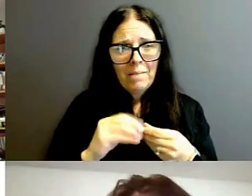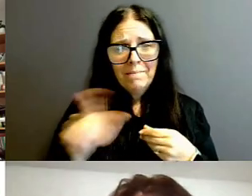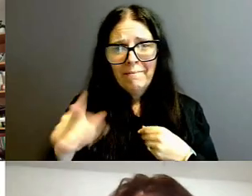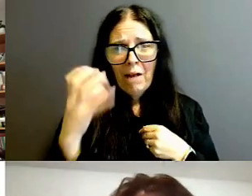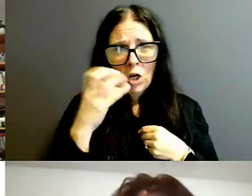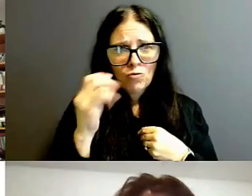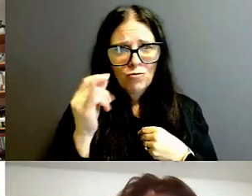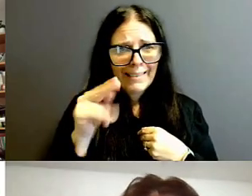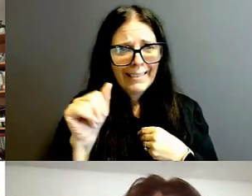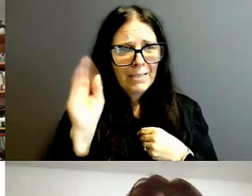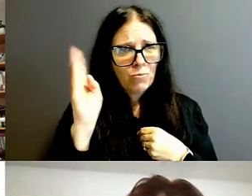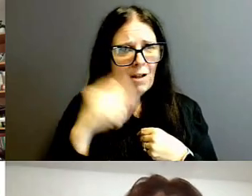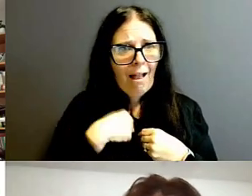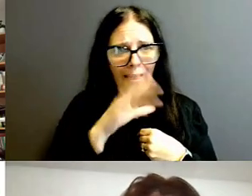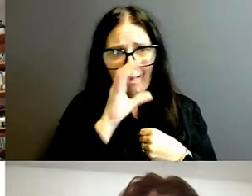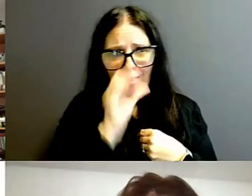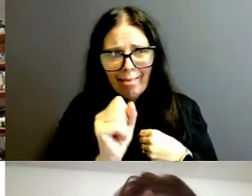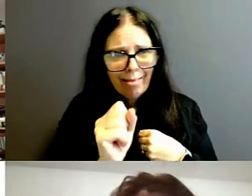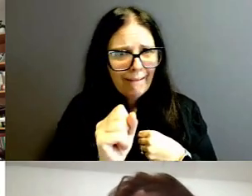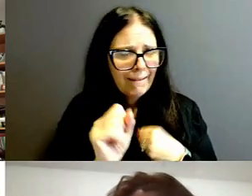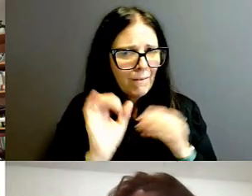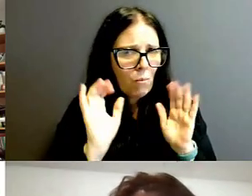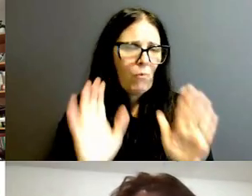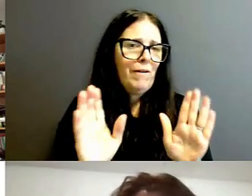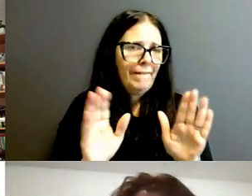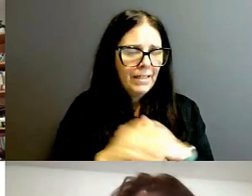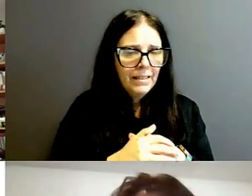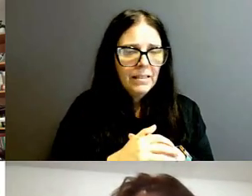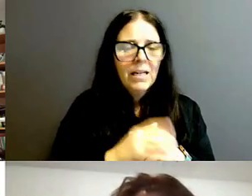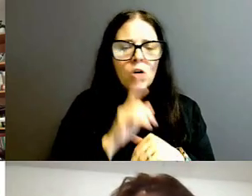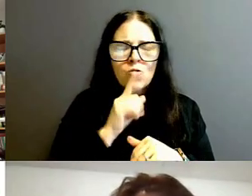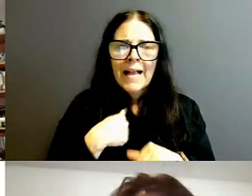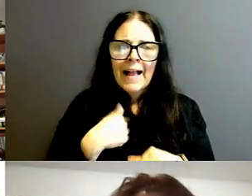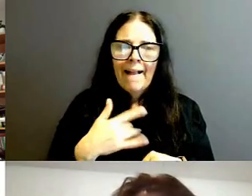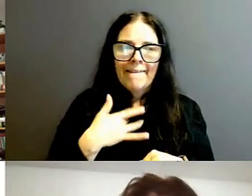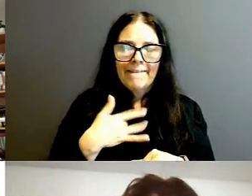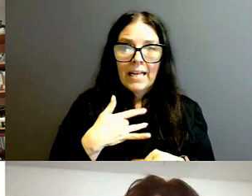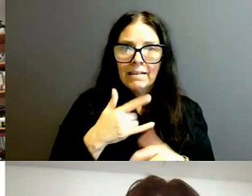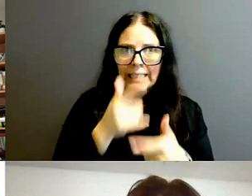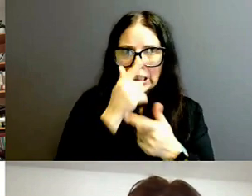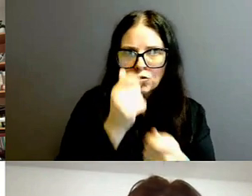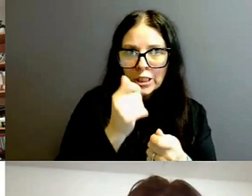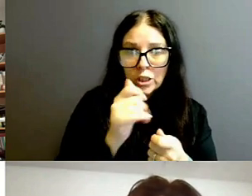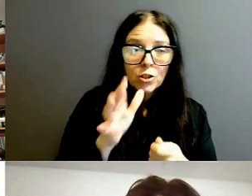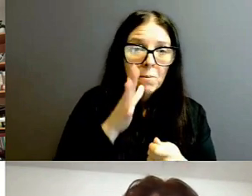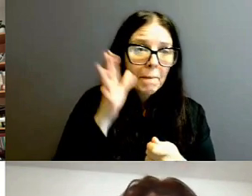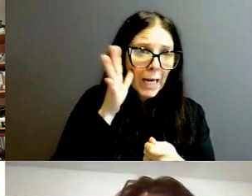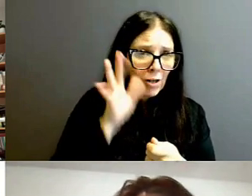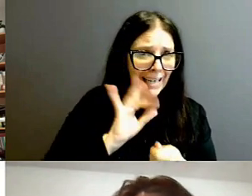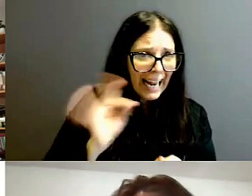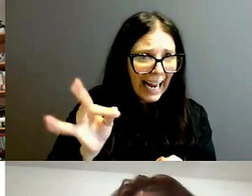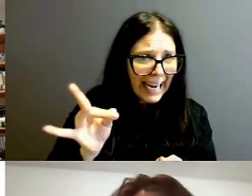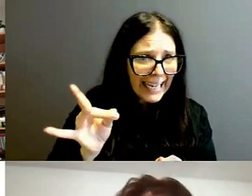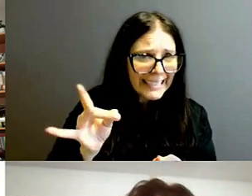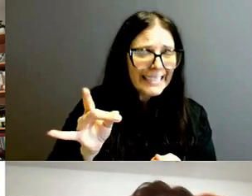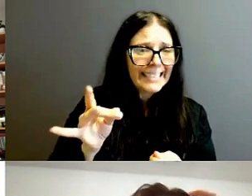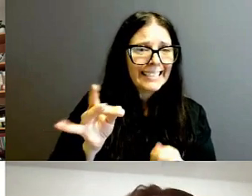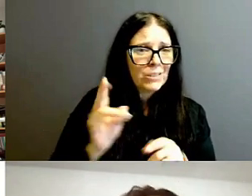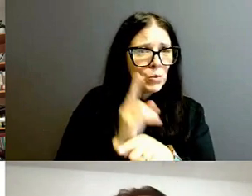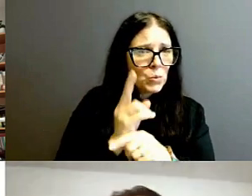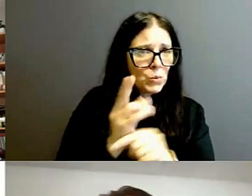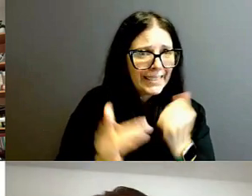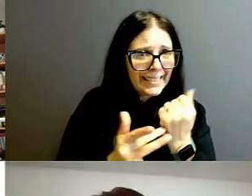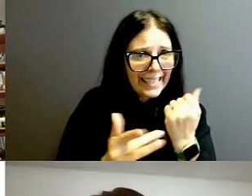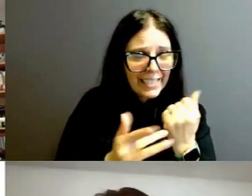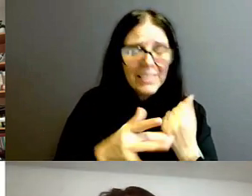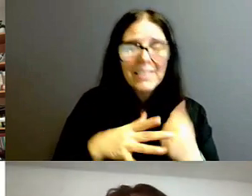fabulous presentation. And I found it interesting that your parents who are in their 80s are using technology. My mother-in-law